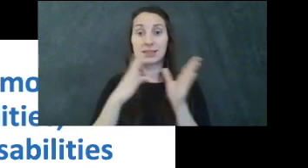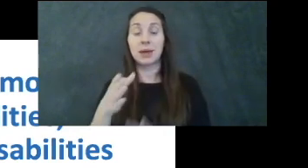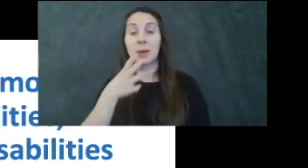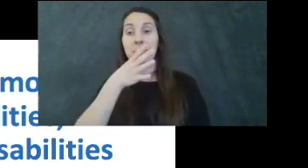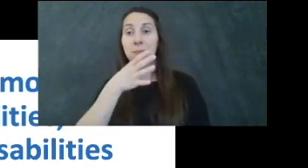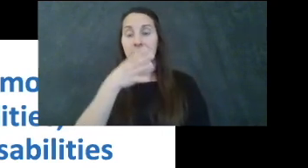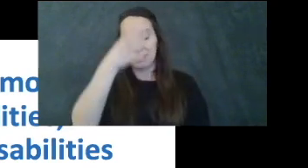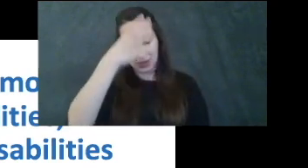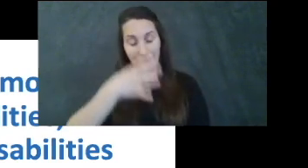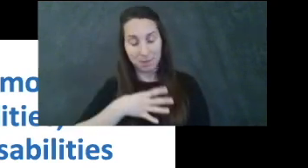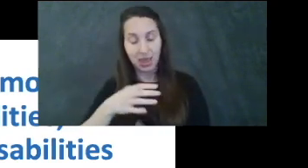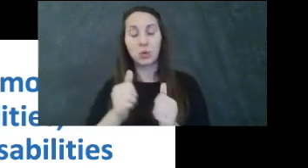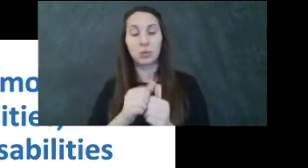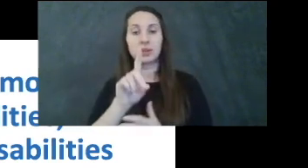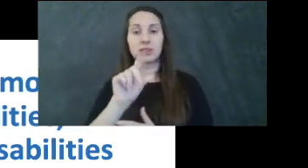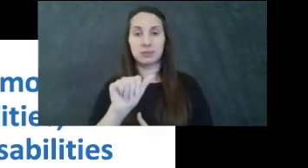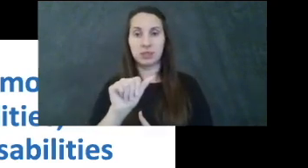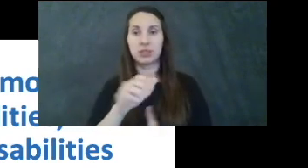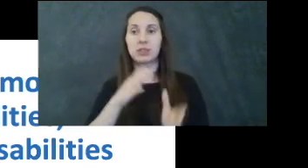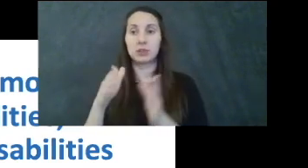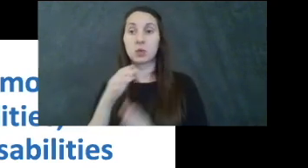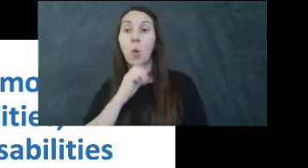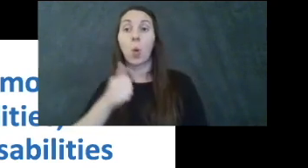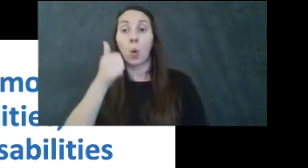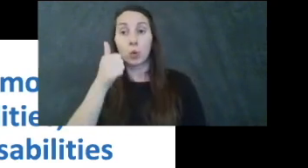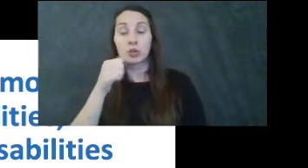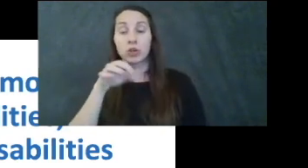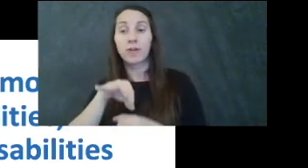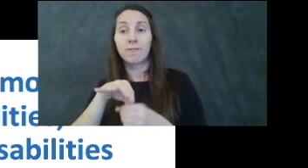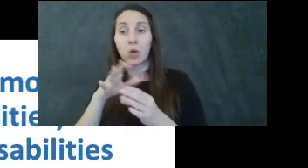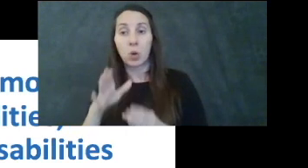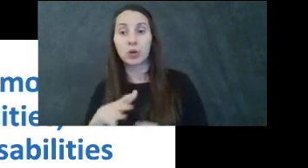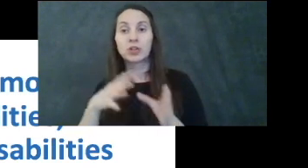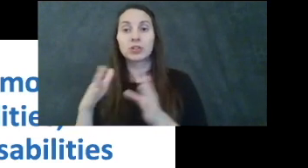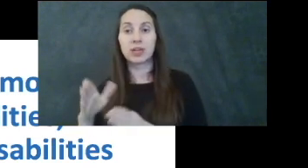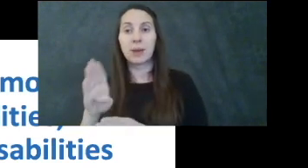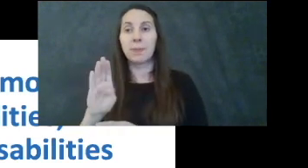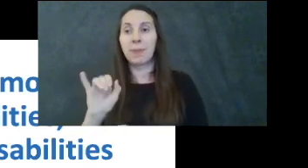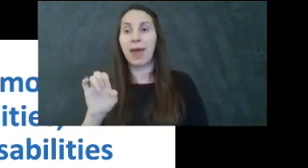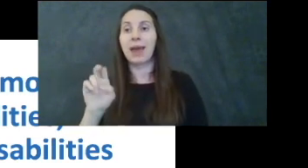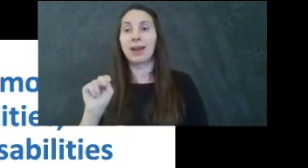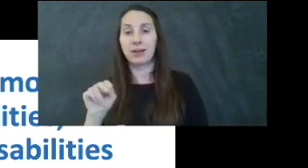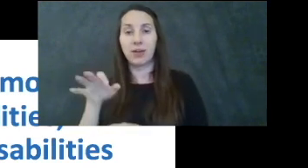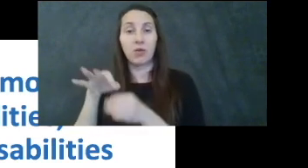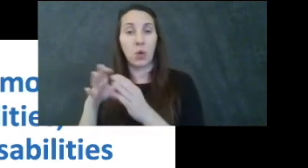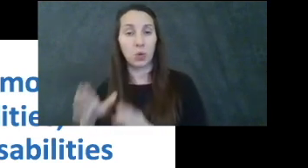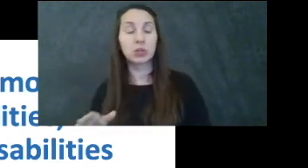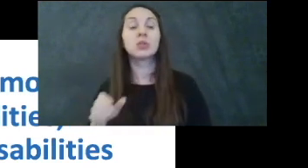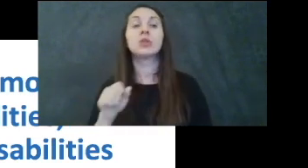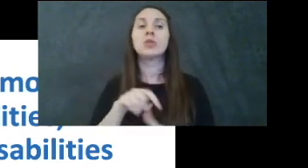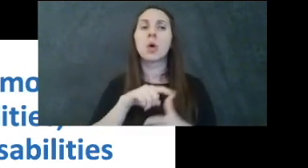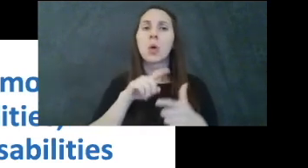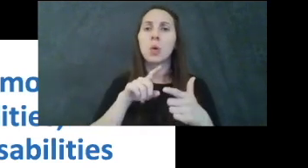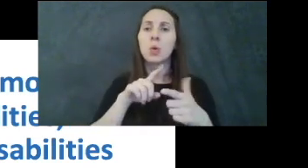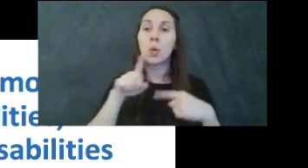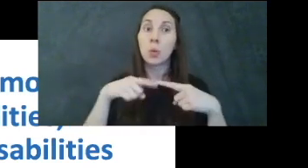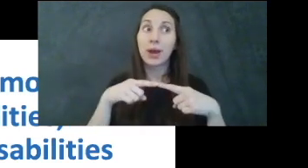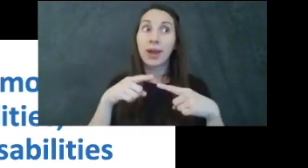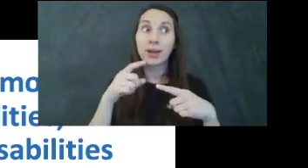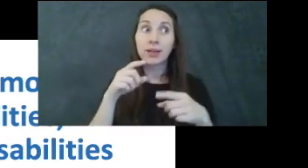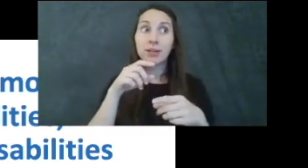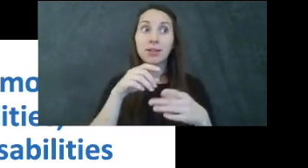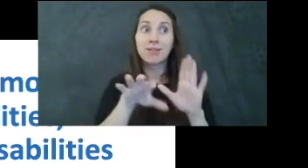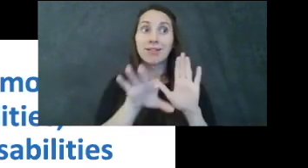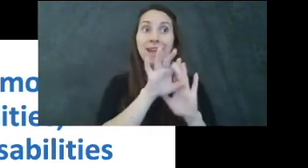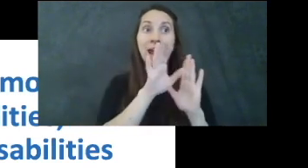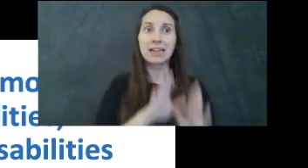who had heard something about it. So when candidates talk about it, they are resonating with their voters, and they are also increasing